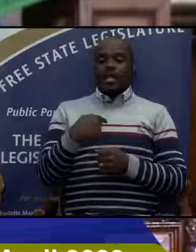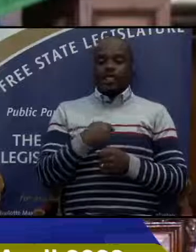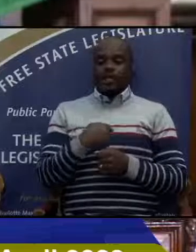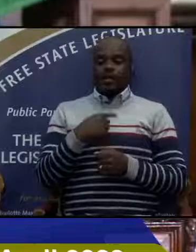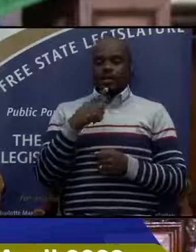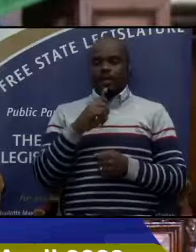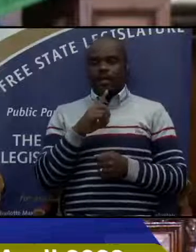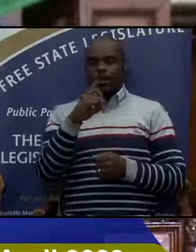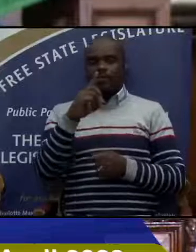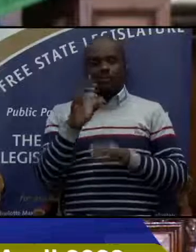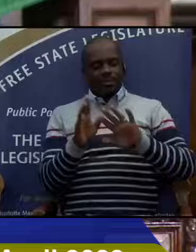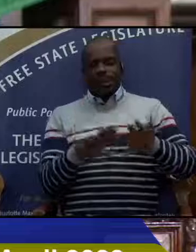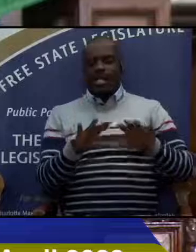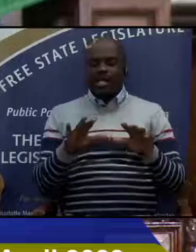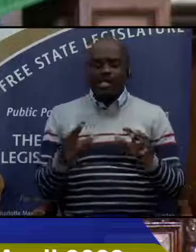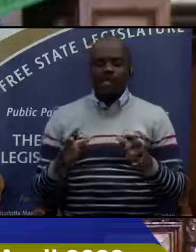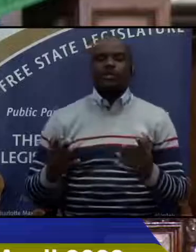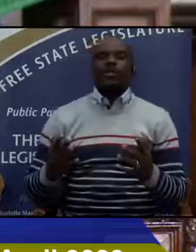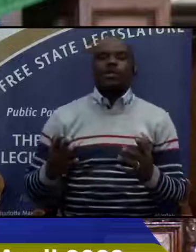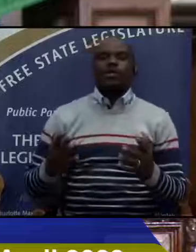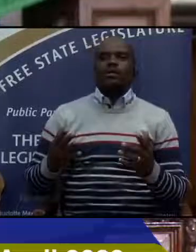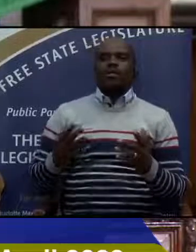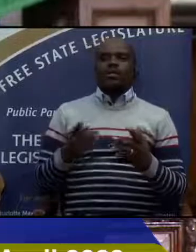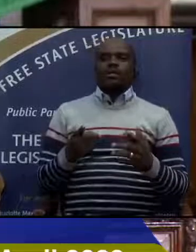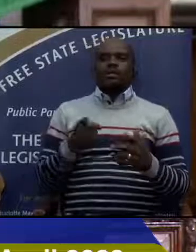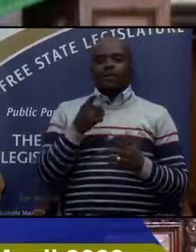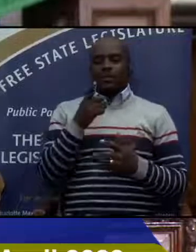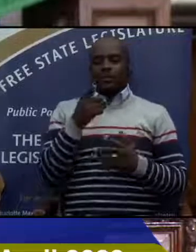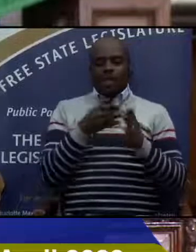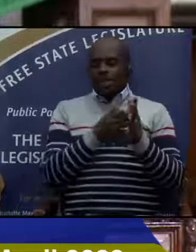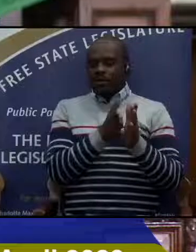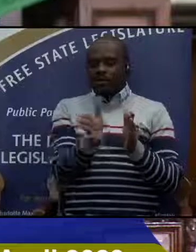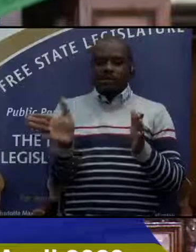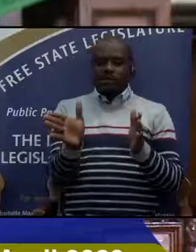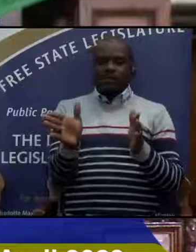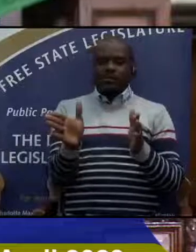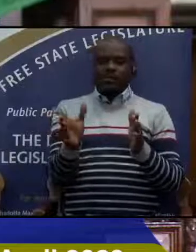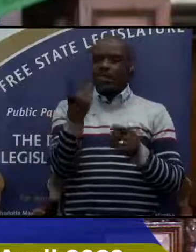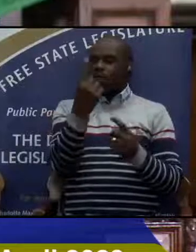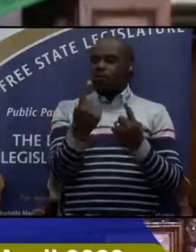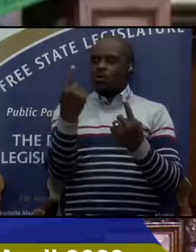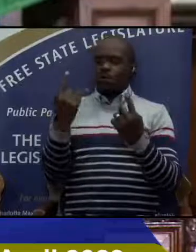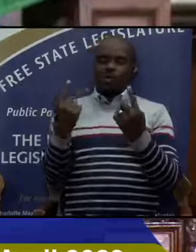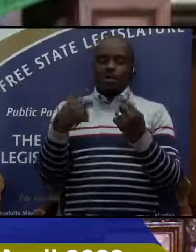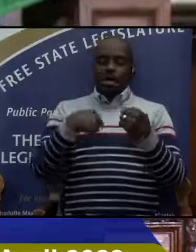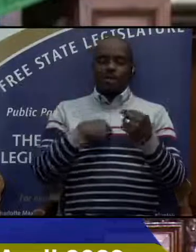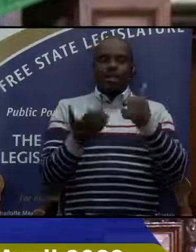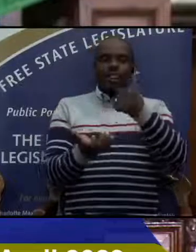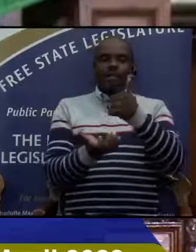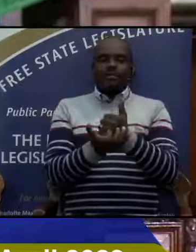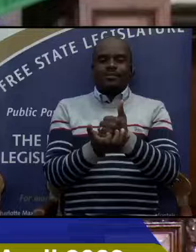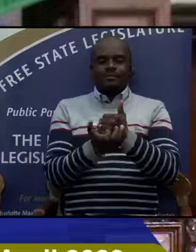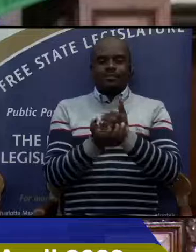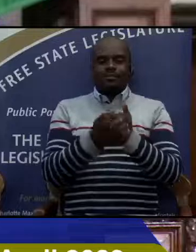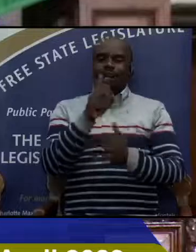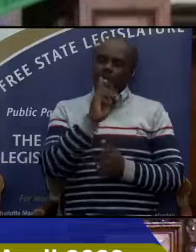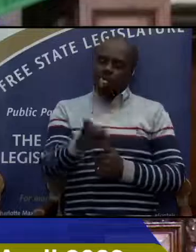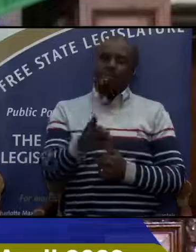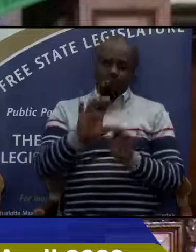are misleading everybody here. I kept calling him to order. And then some stage you believe